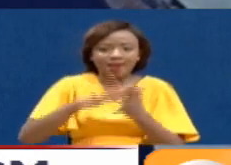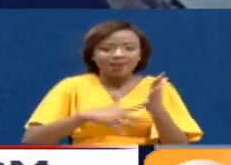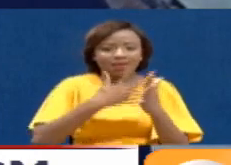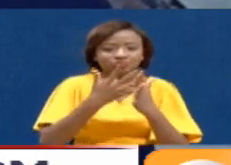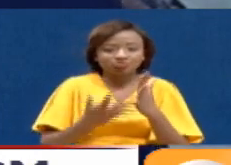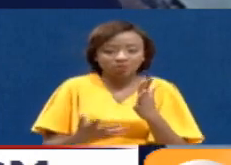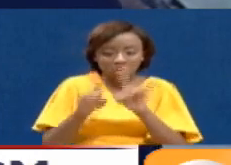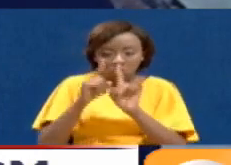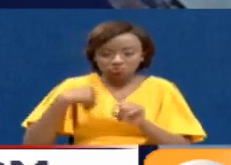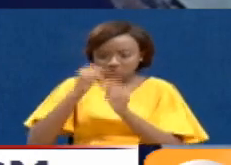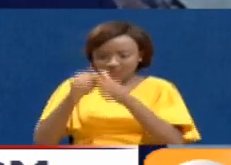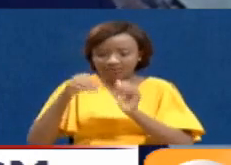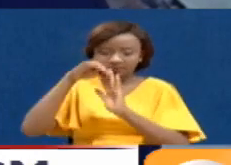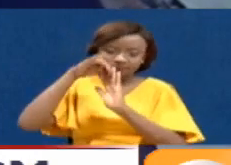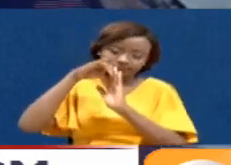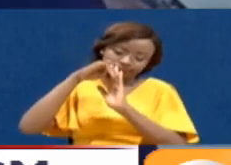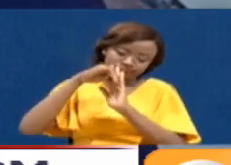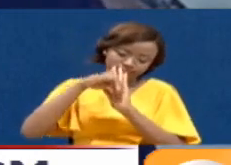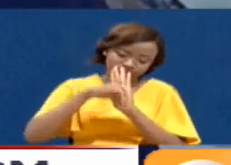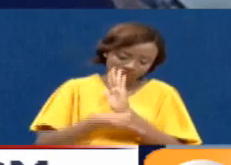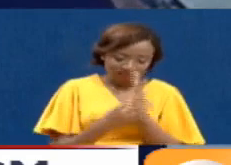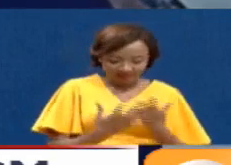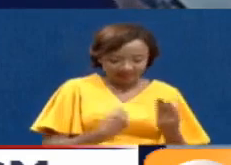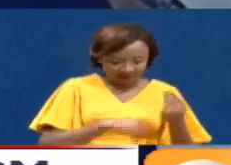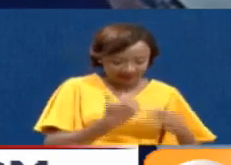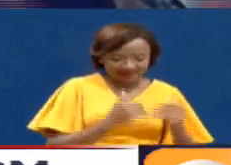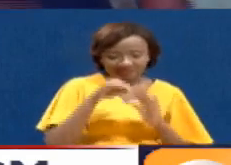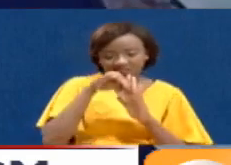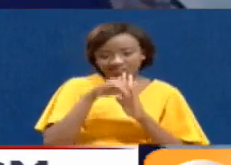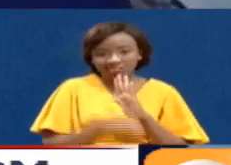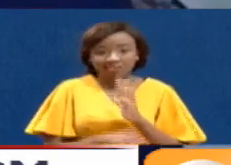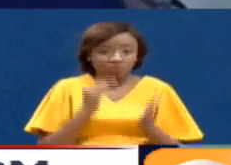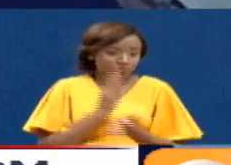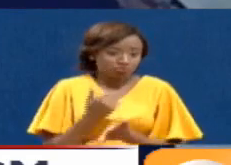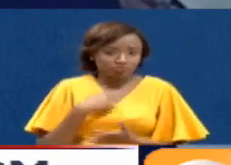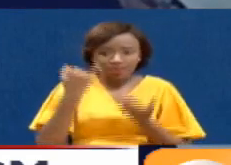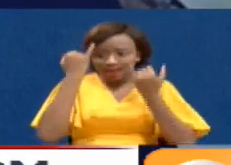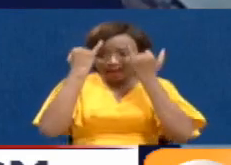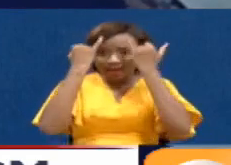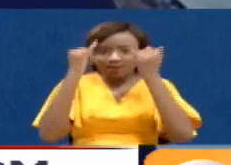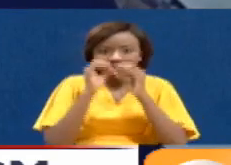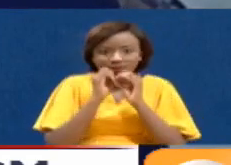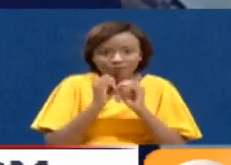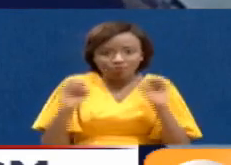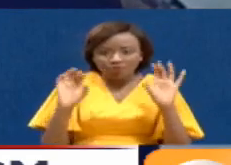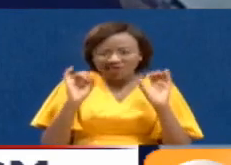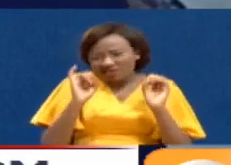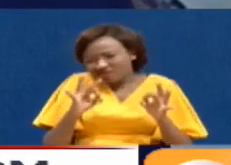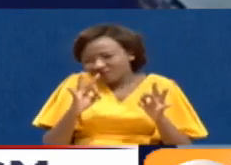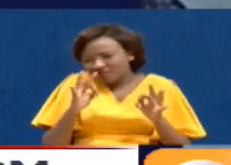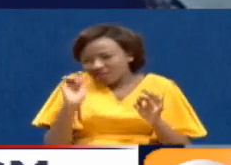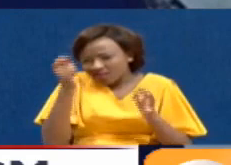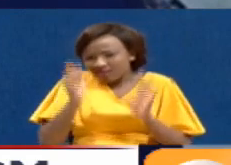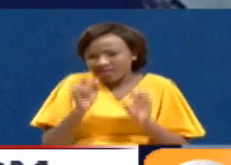of possible routes of selling things we've been selling. I have no idea if Kenya will be able to export anything